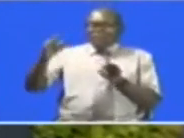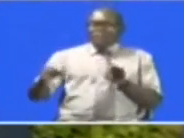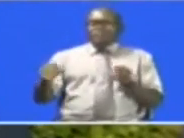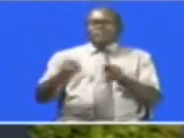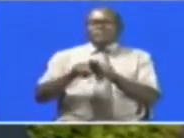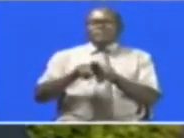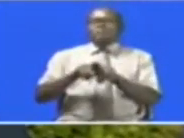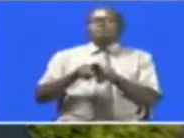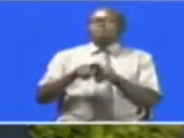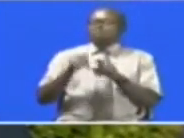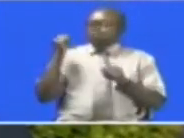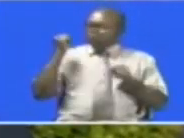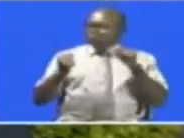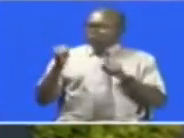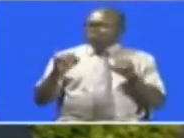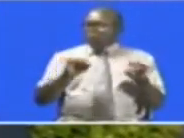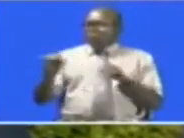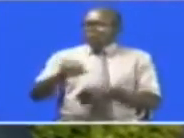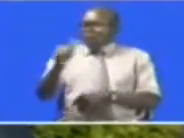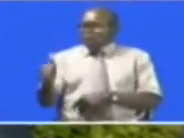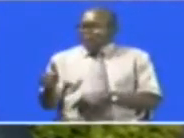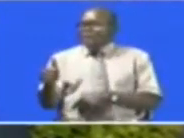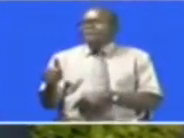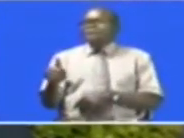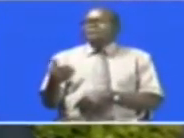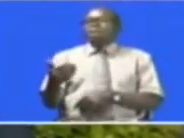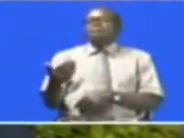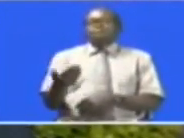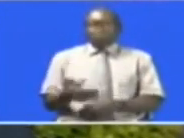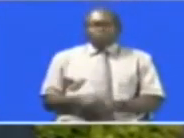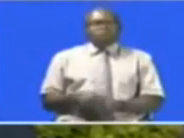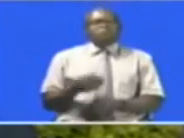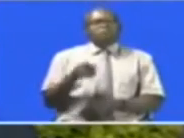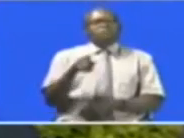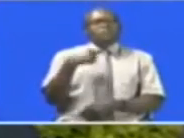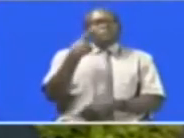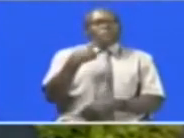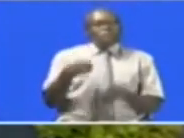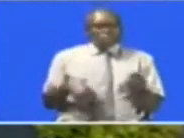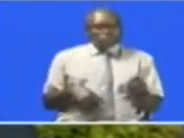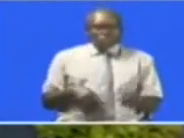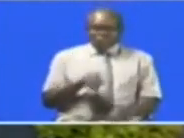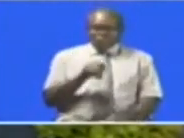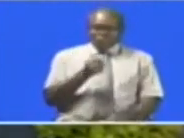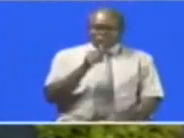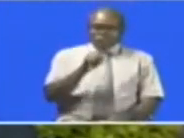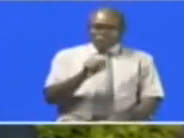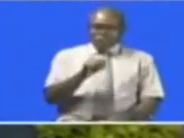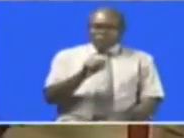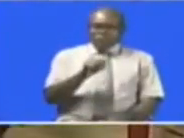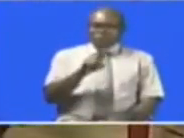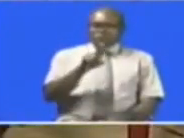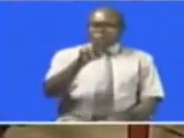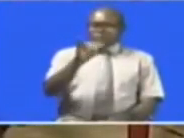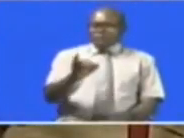well, but also crossing over to the, you know, the marathon itself. I'm speaking about Tanui, who is joining